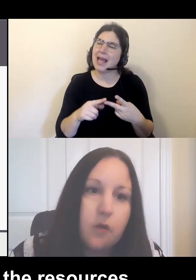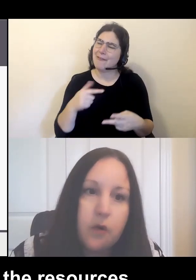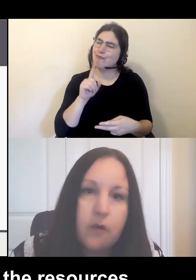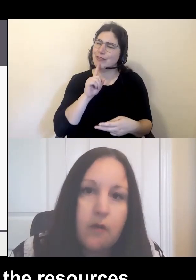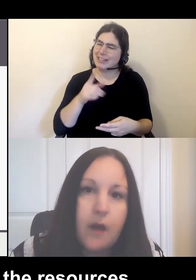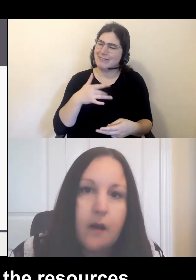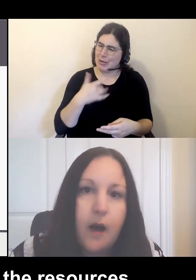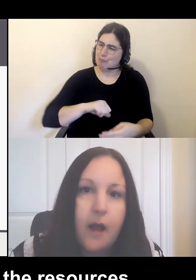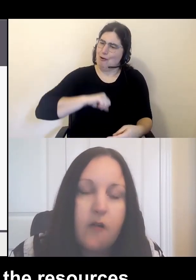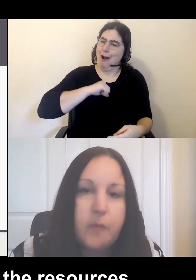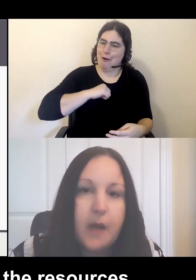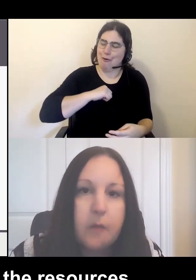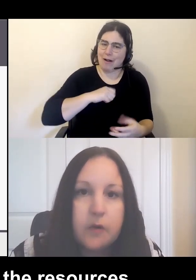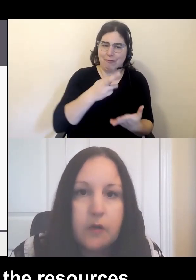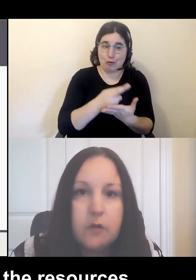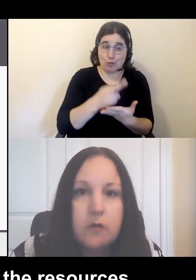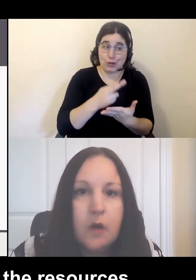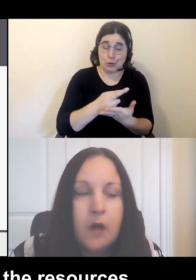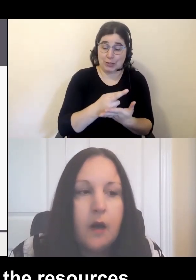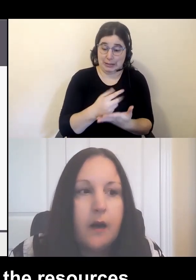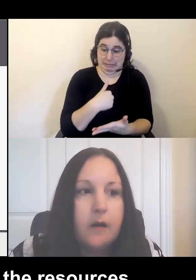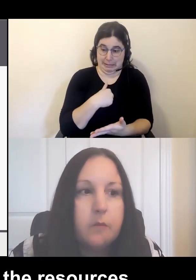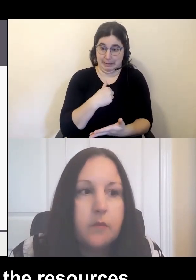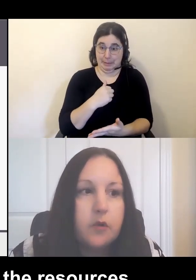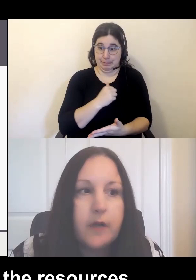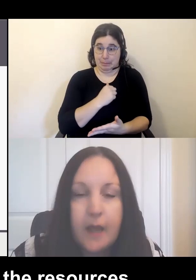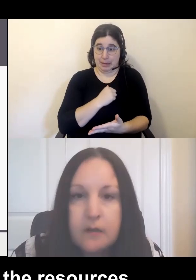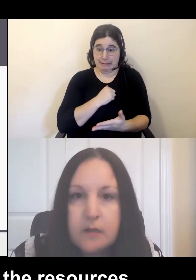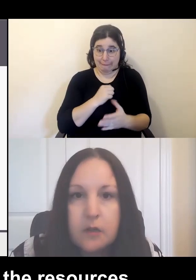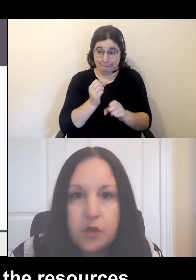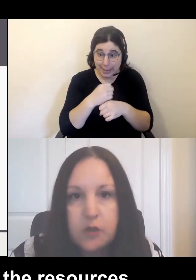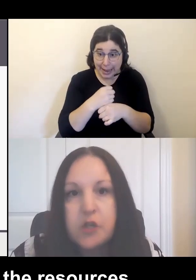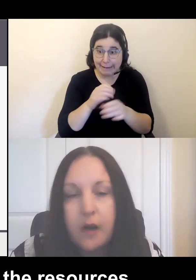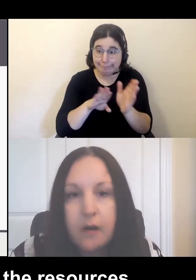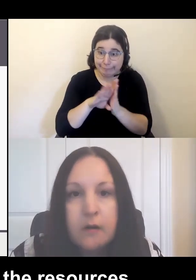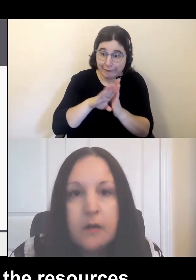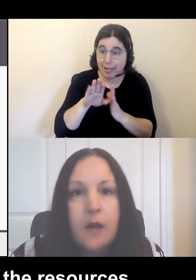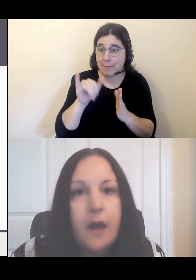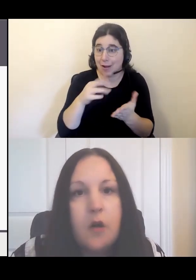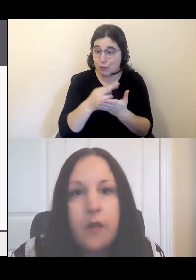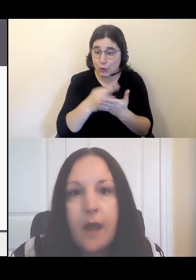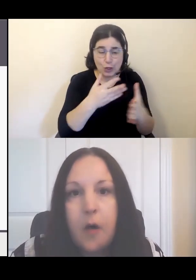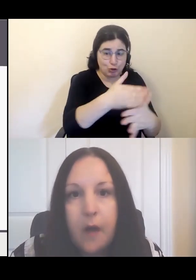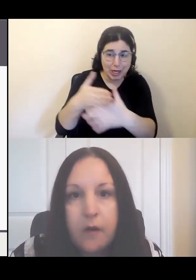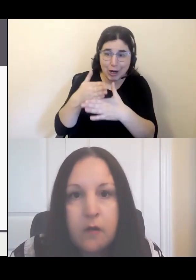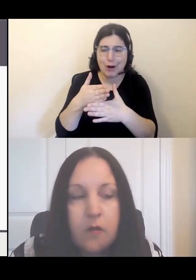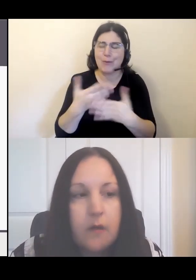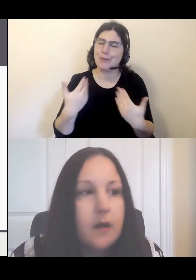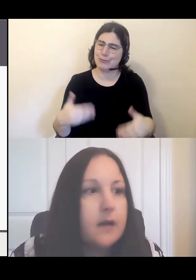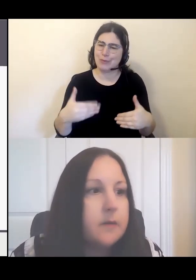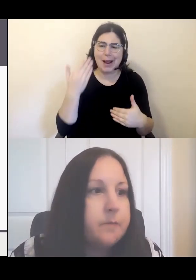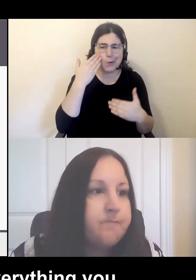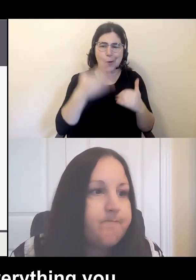the resources that I have been able to create and share. I know they help